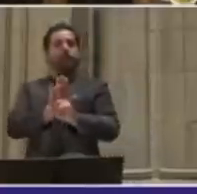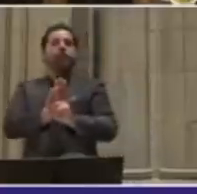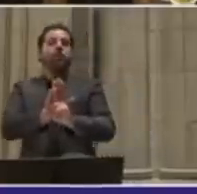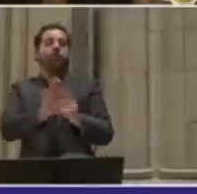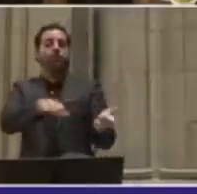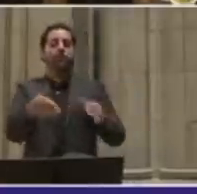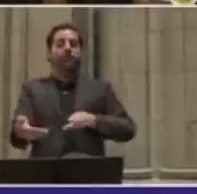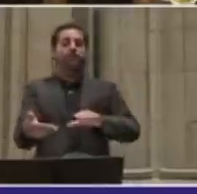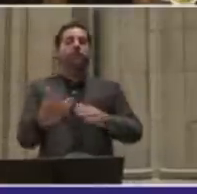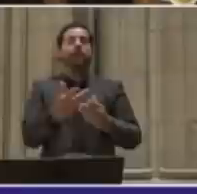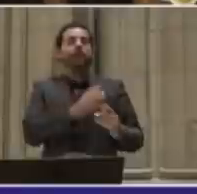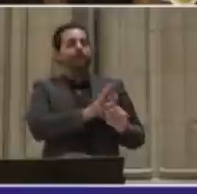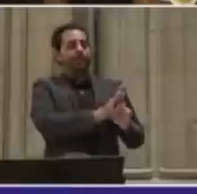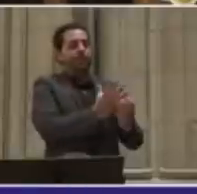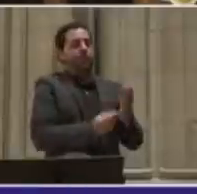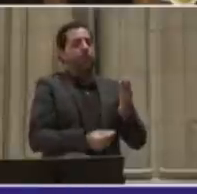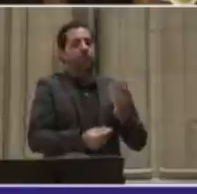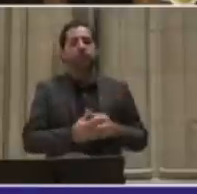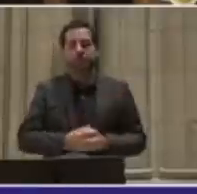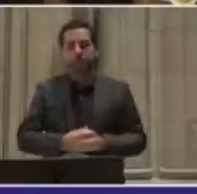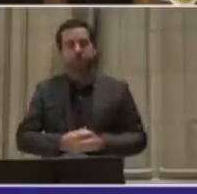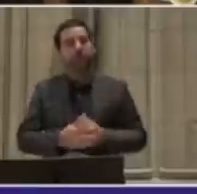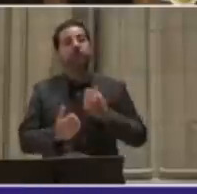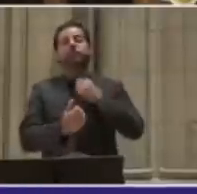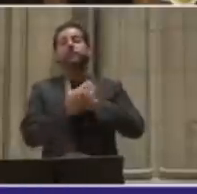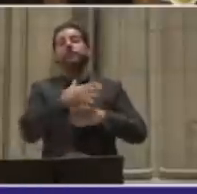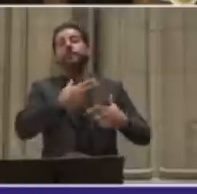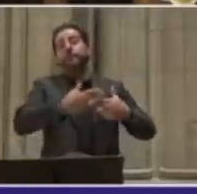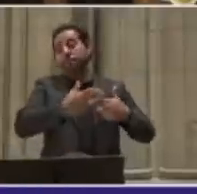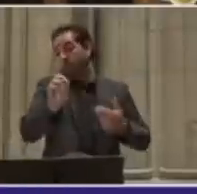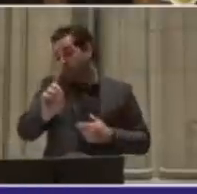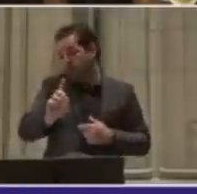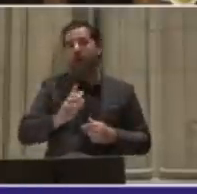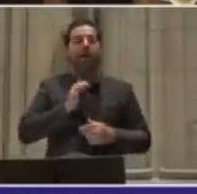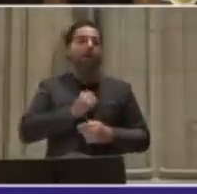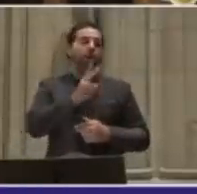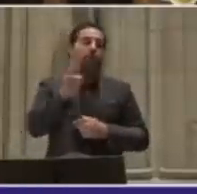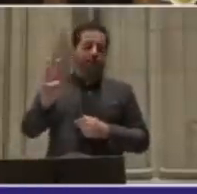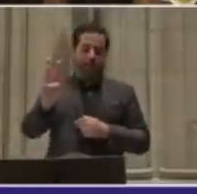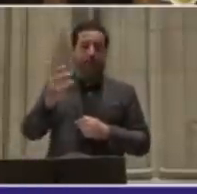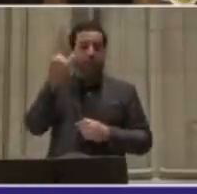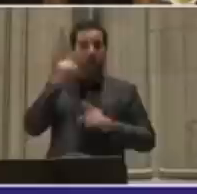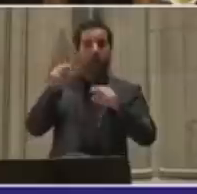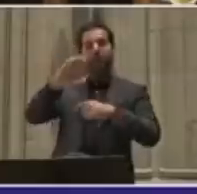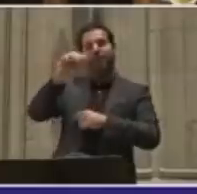their death and their loss. You can send your names to our website. So if you